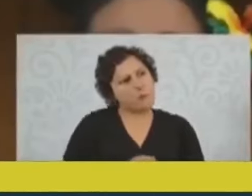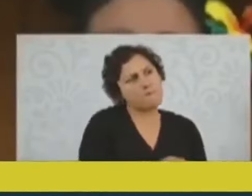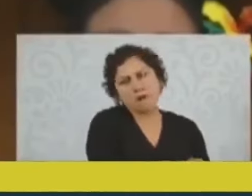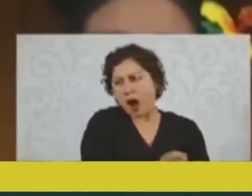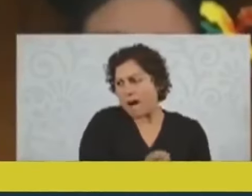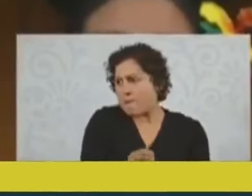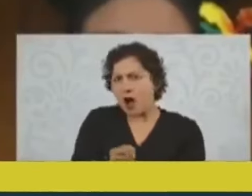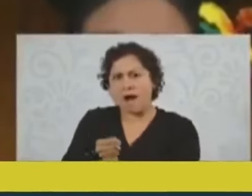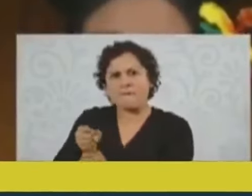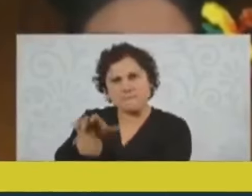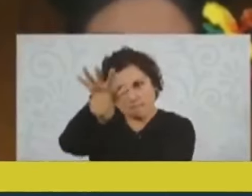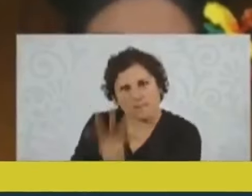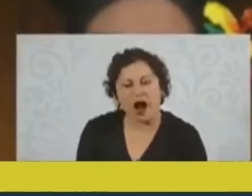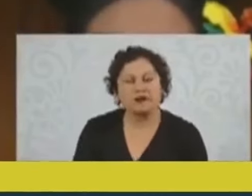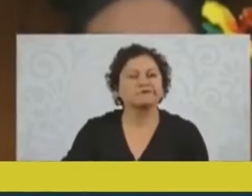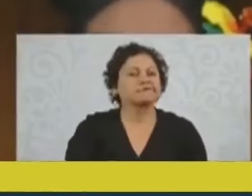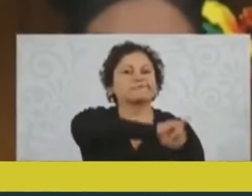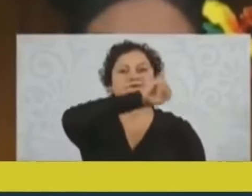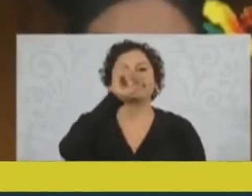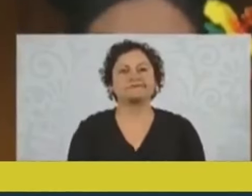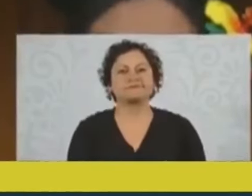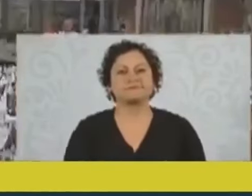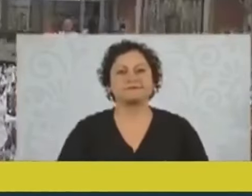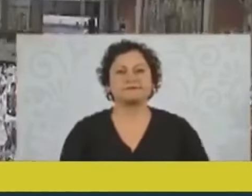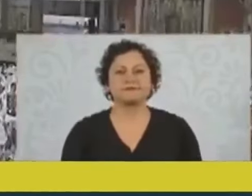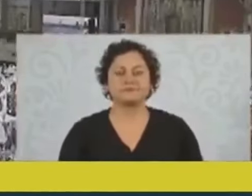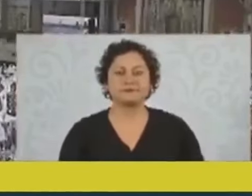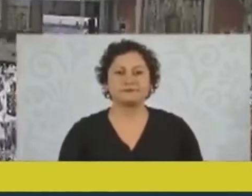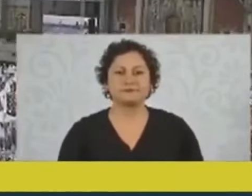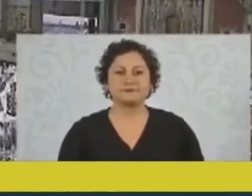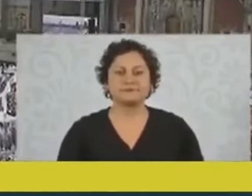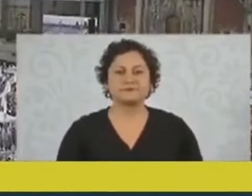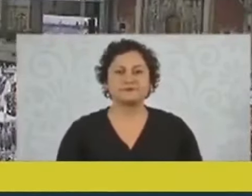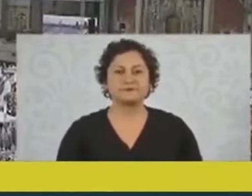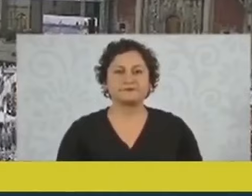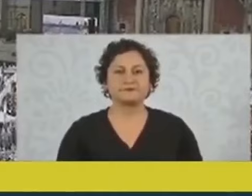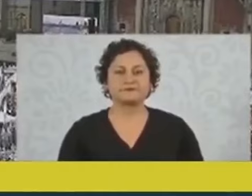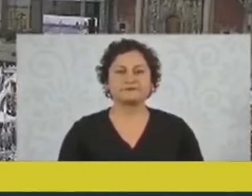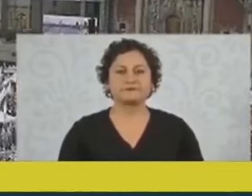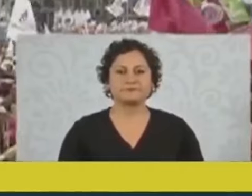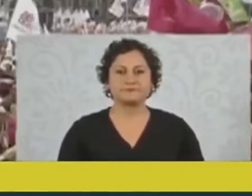we will never use the force of states to repress the people of Mexico.